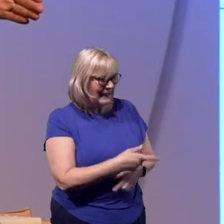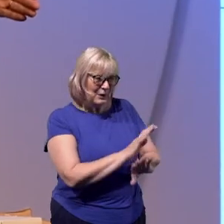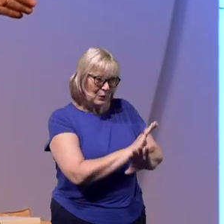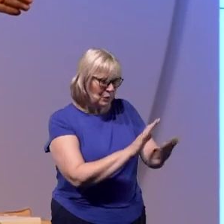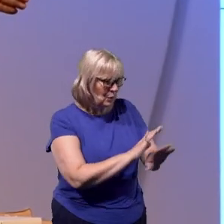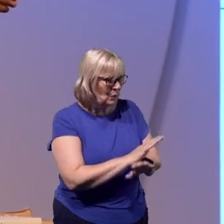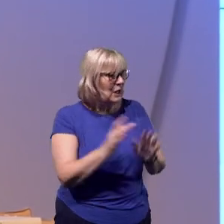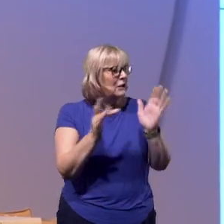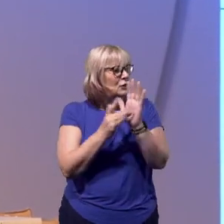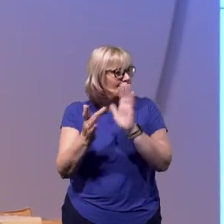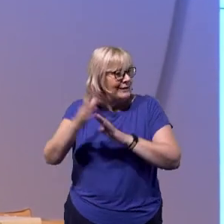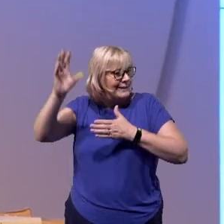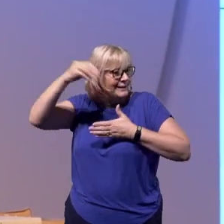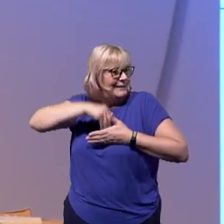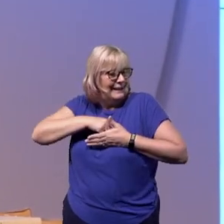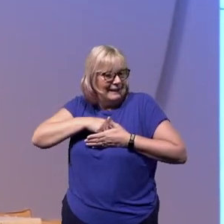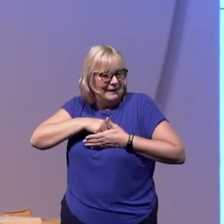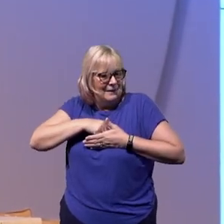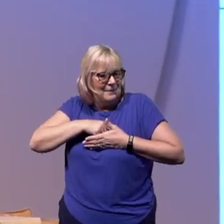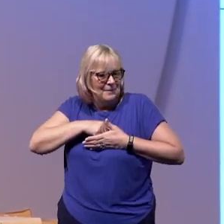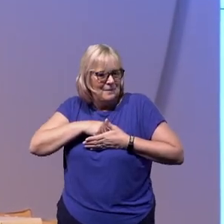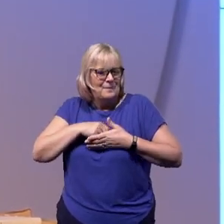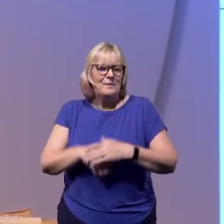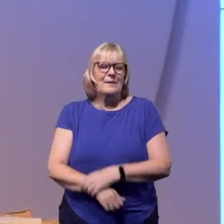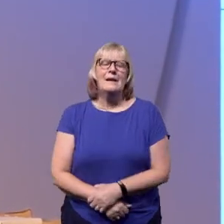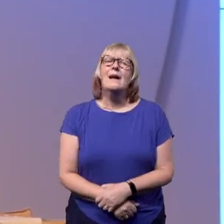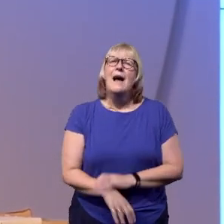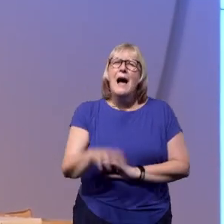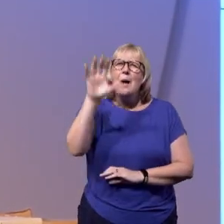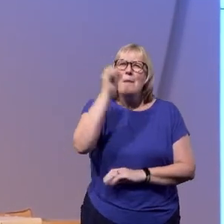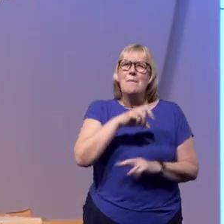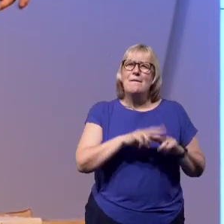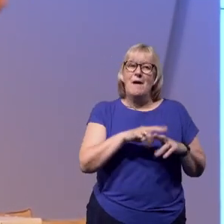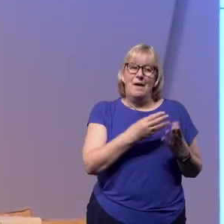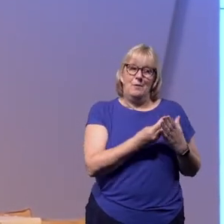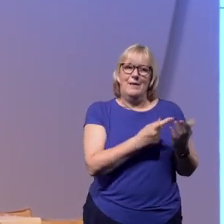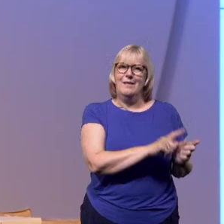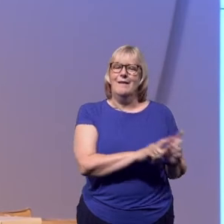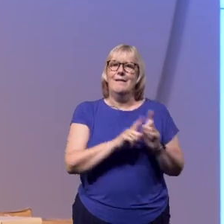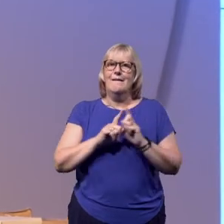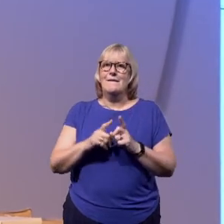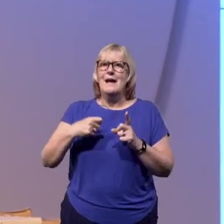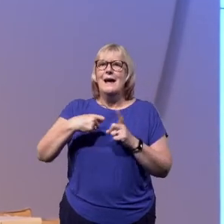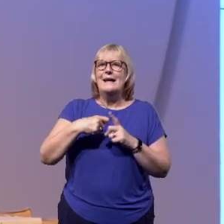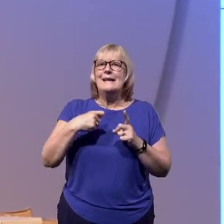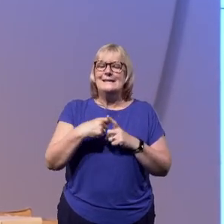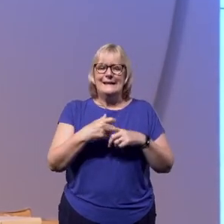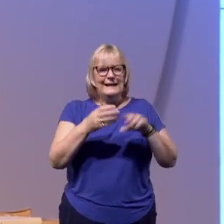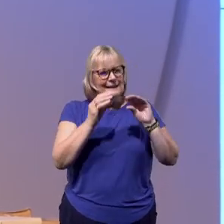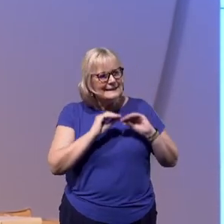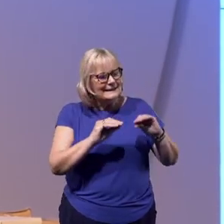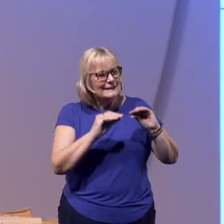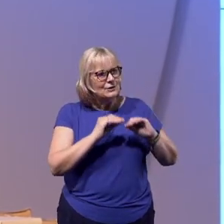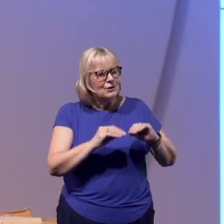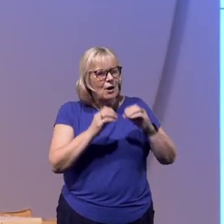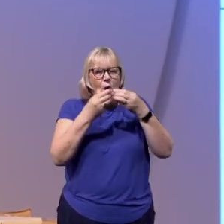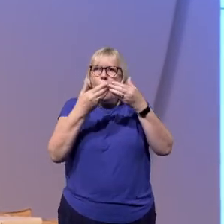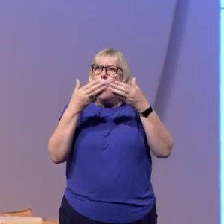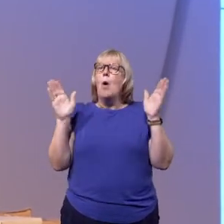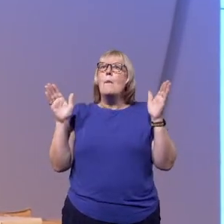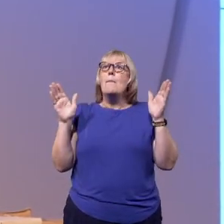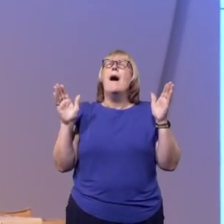Jesus. And actually, Keswick was amazing. I remember him coming up here and hearing the Bible taught. It was so wonderful for him.